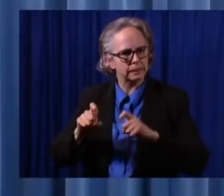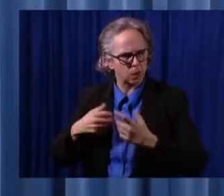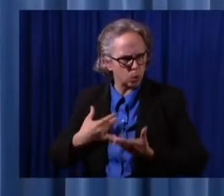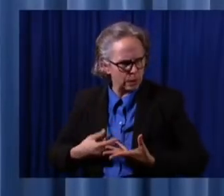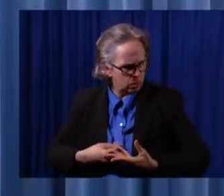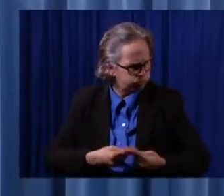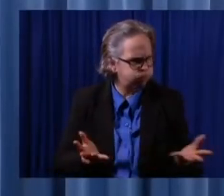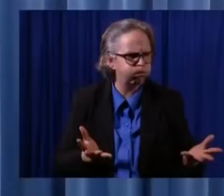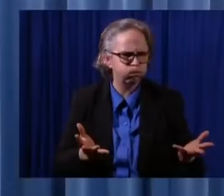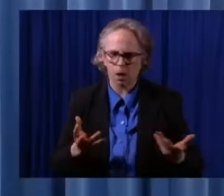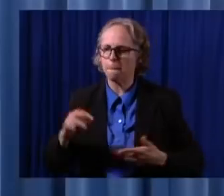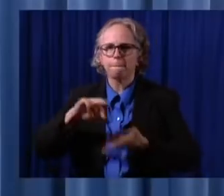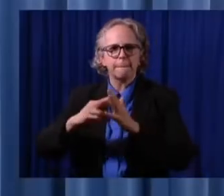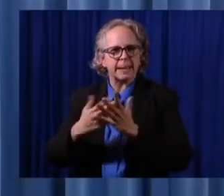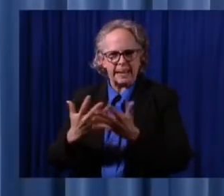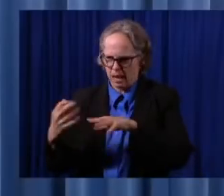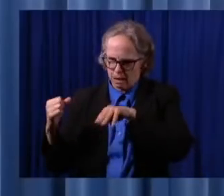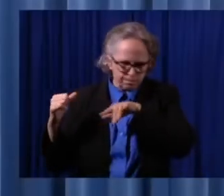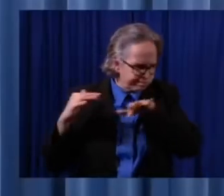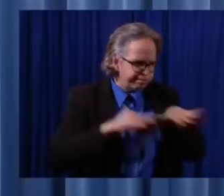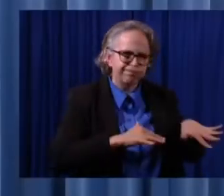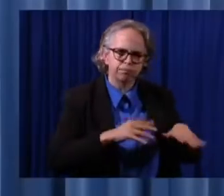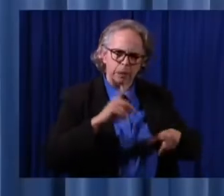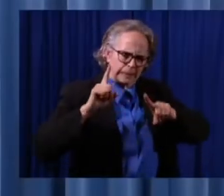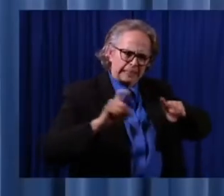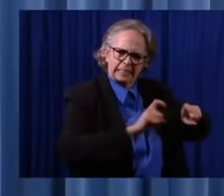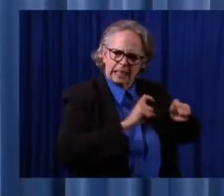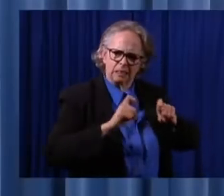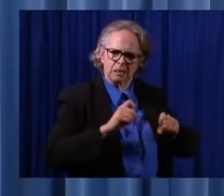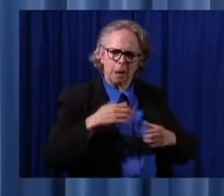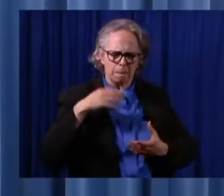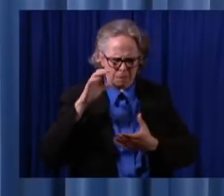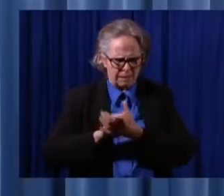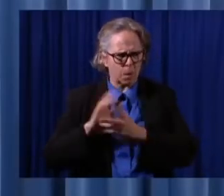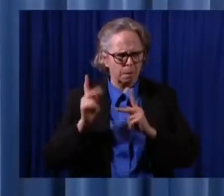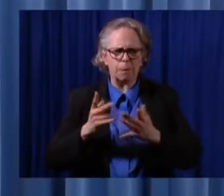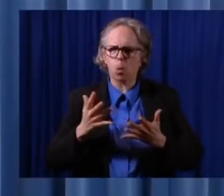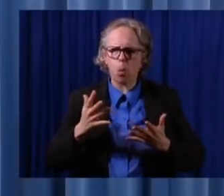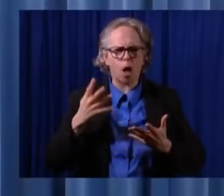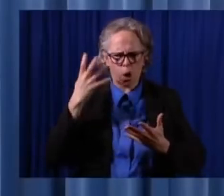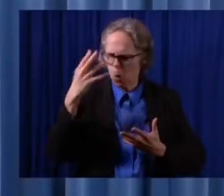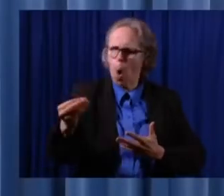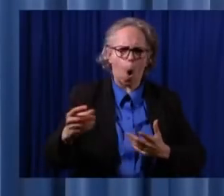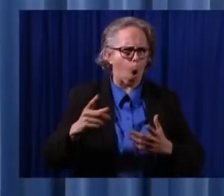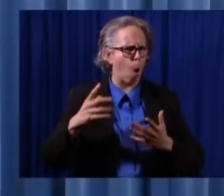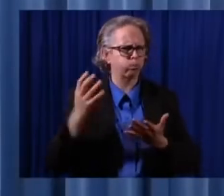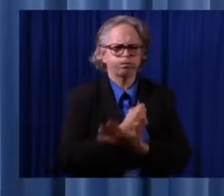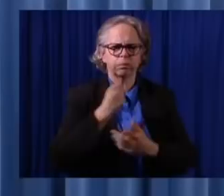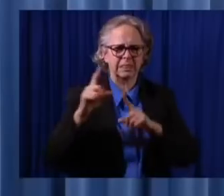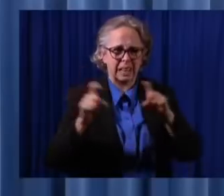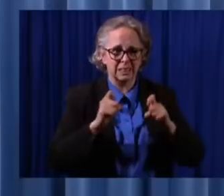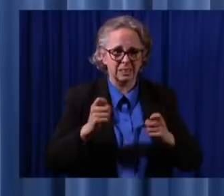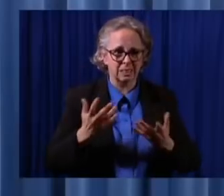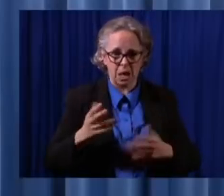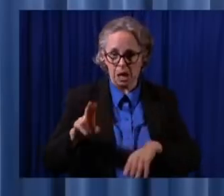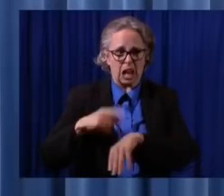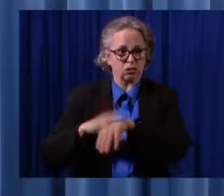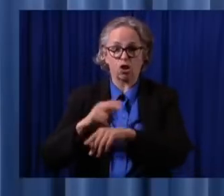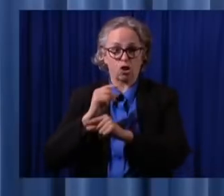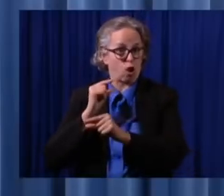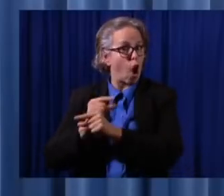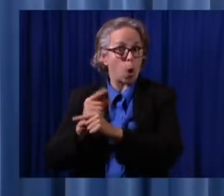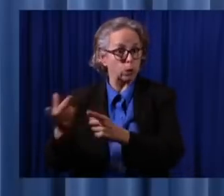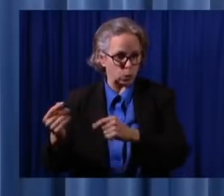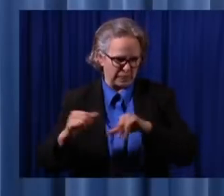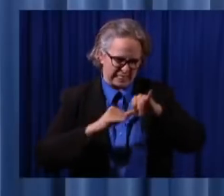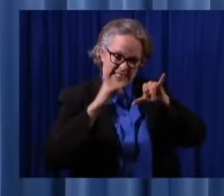I am confident that if people will go get tested, we will stand there. National Guard will stay there day after day, whatever it's going to